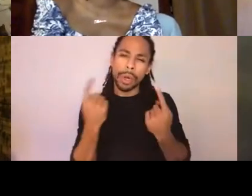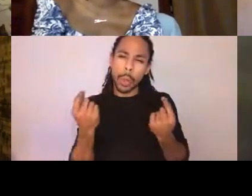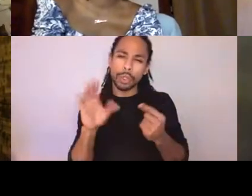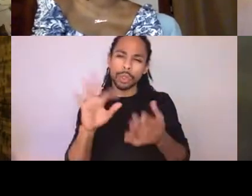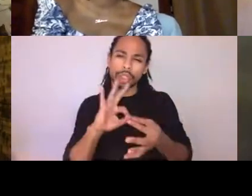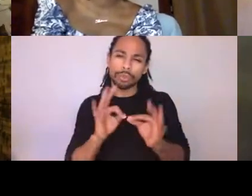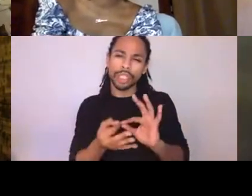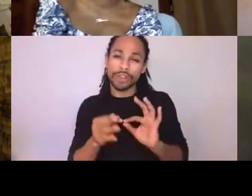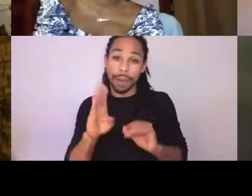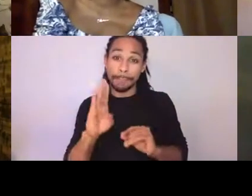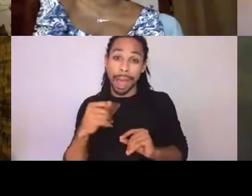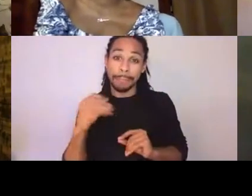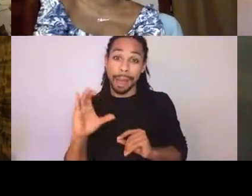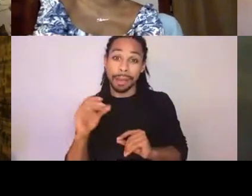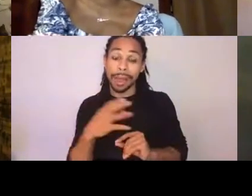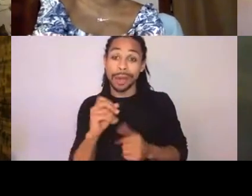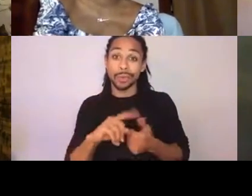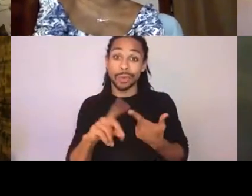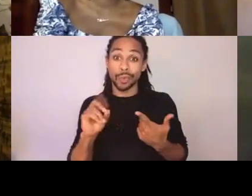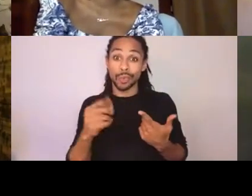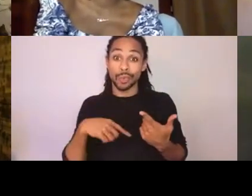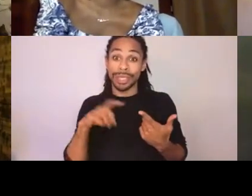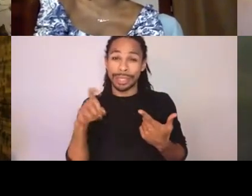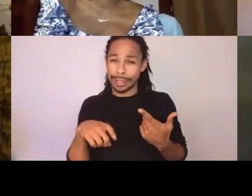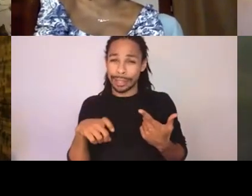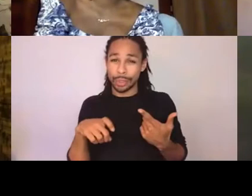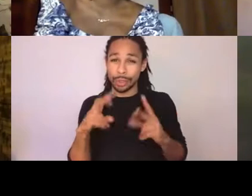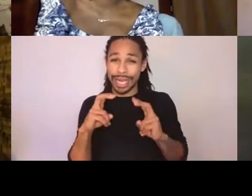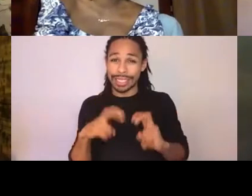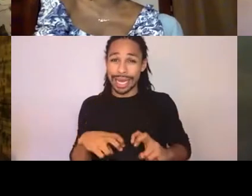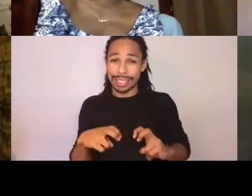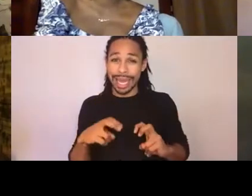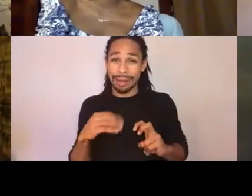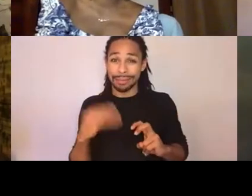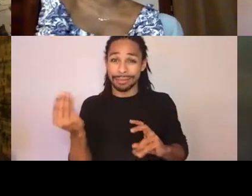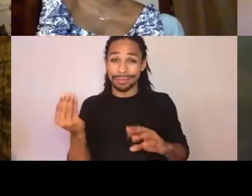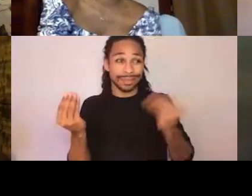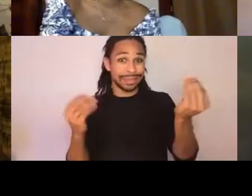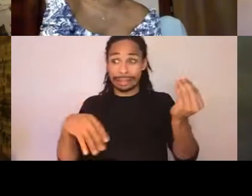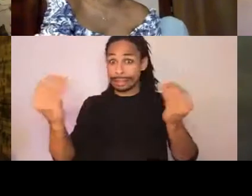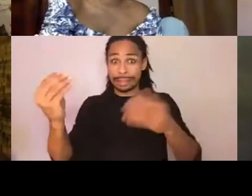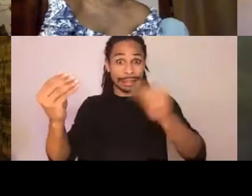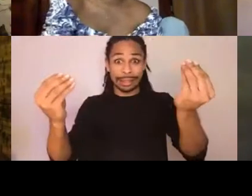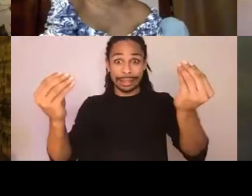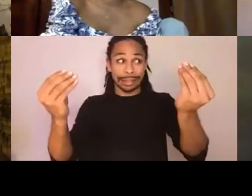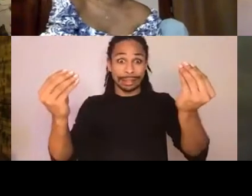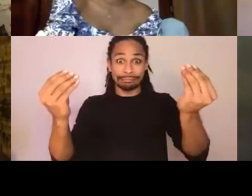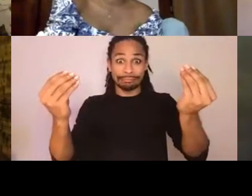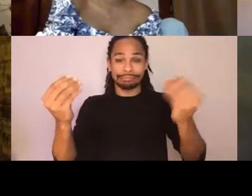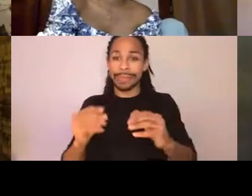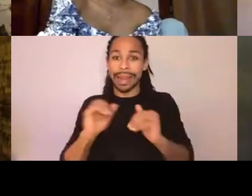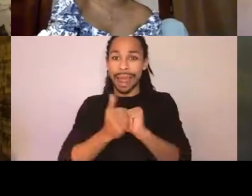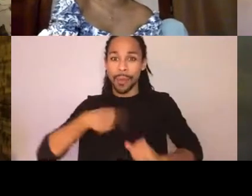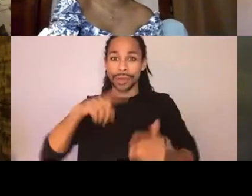interpretation of that term? And like, do we need to like dissect these things in terms of how we have dialogue with each other